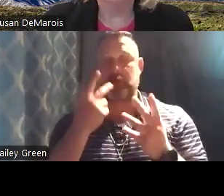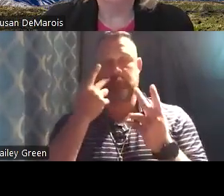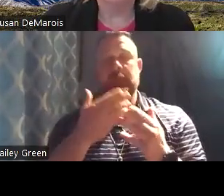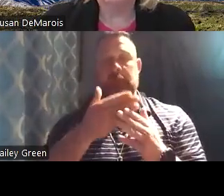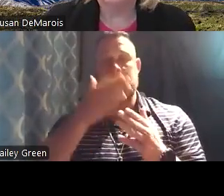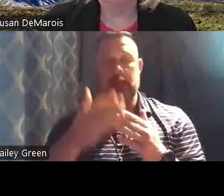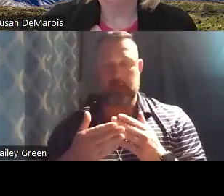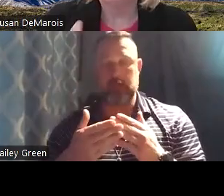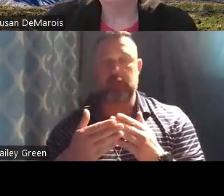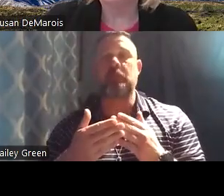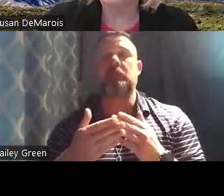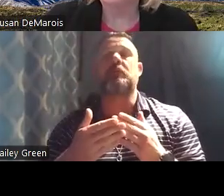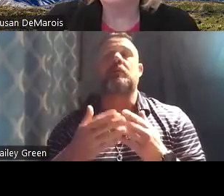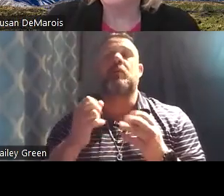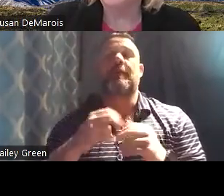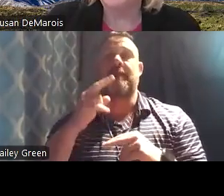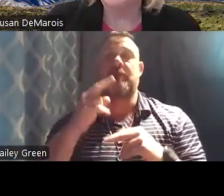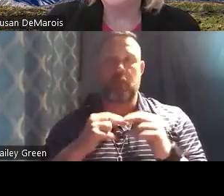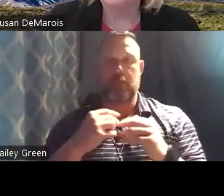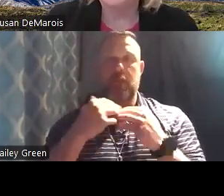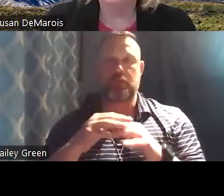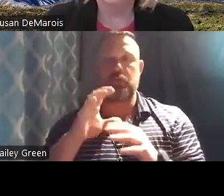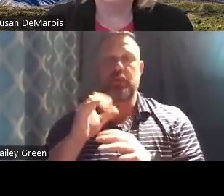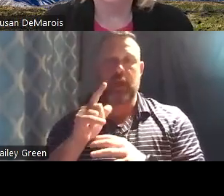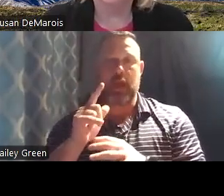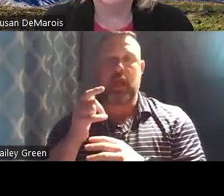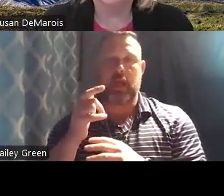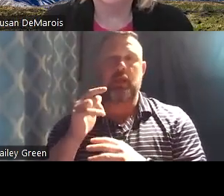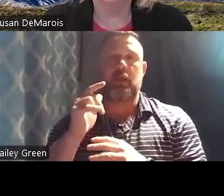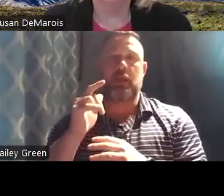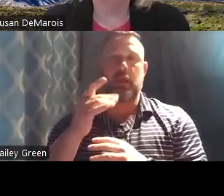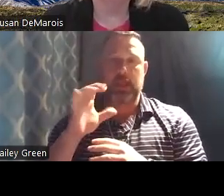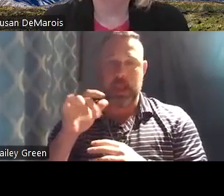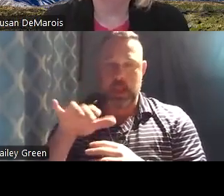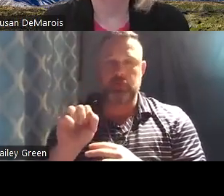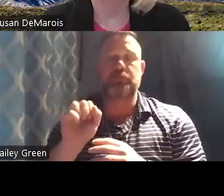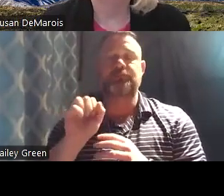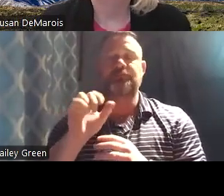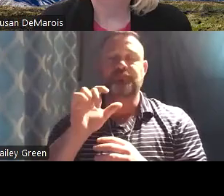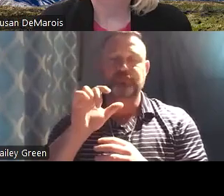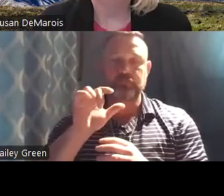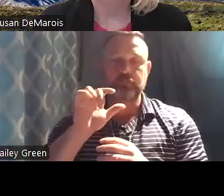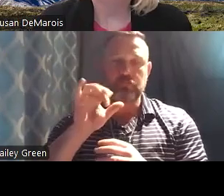end, we have built that into the Cal Cares grant, and our goal is to